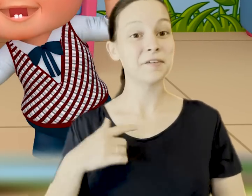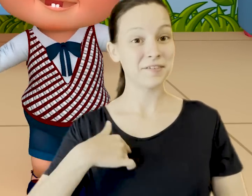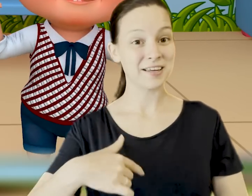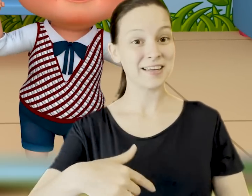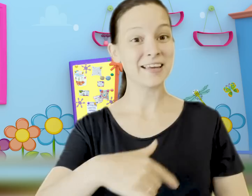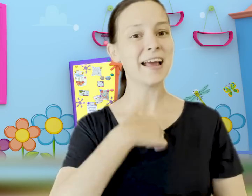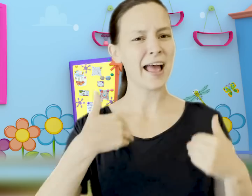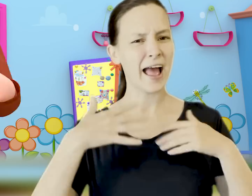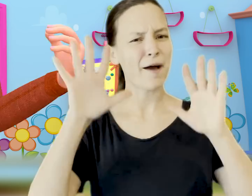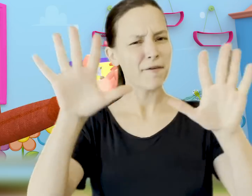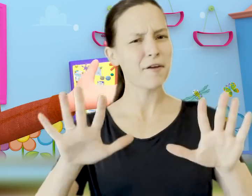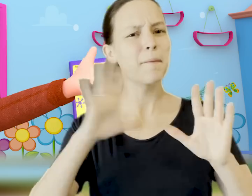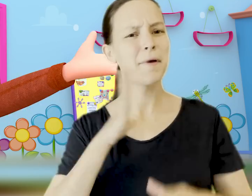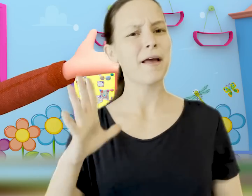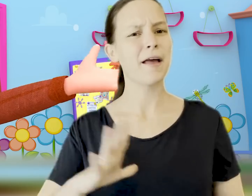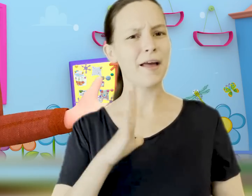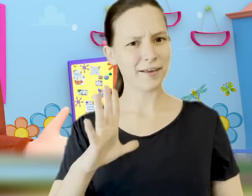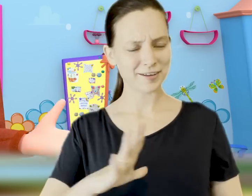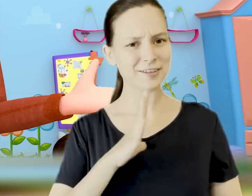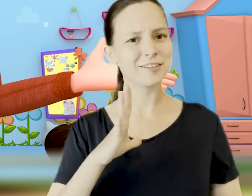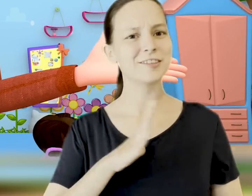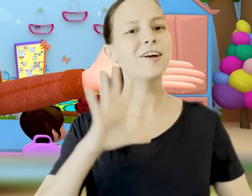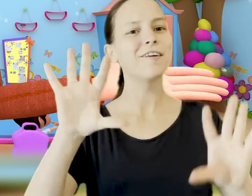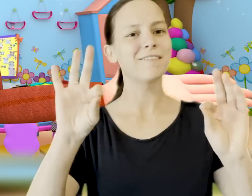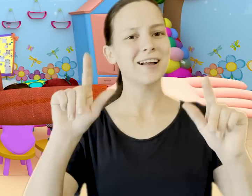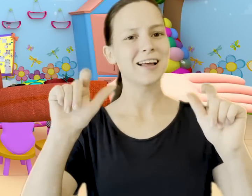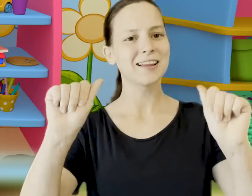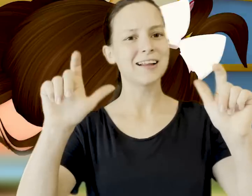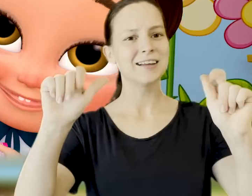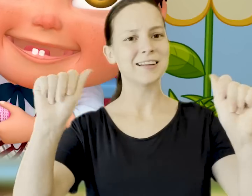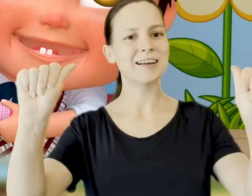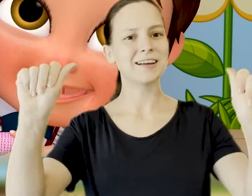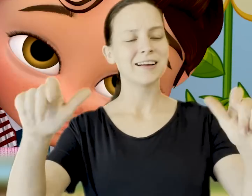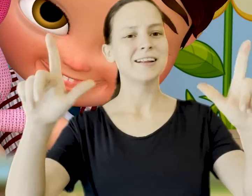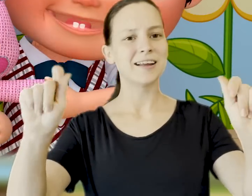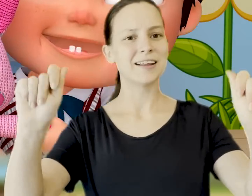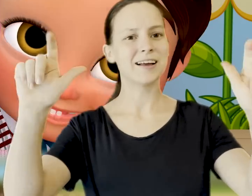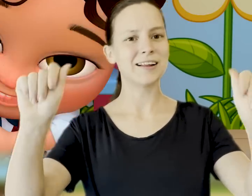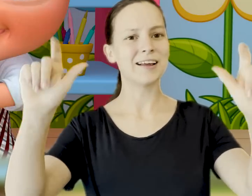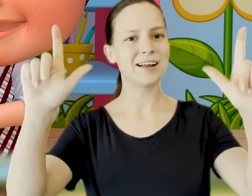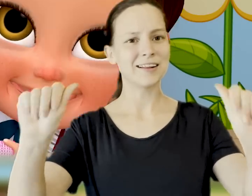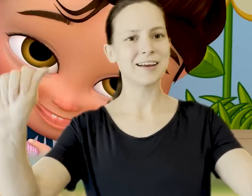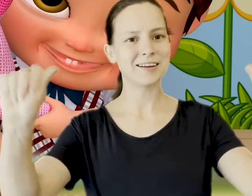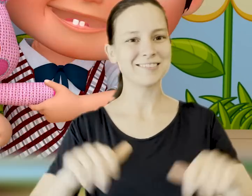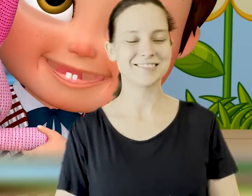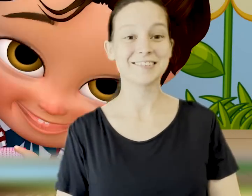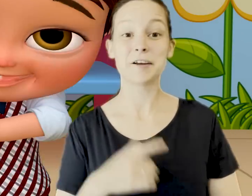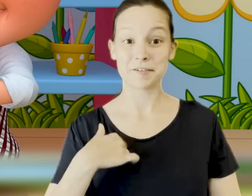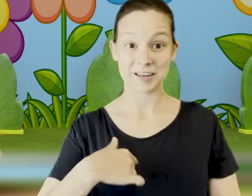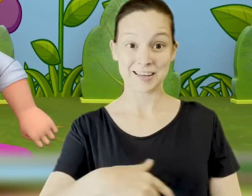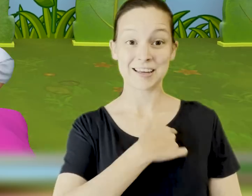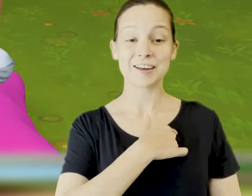la la great manners are what we do la la la la la la